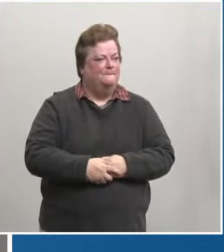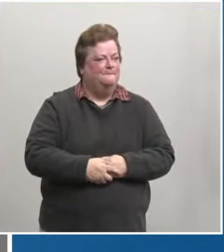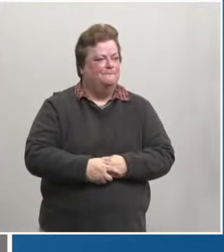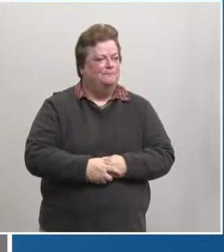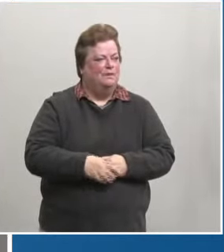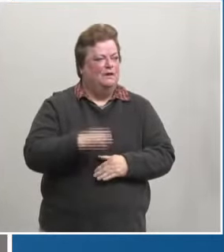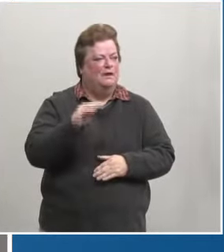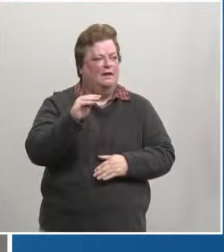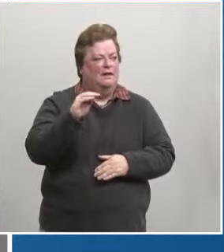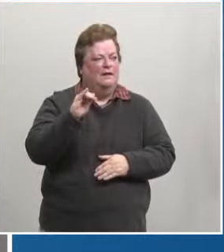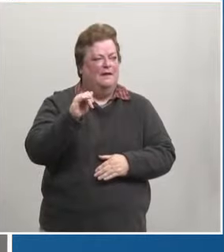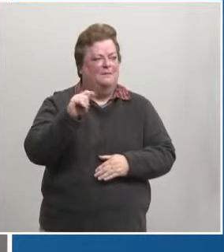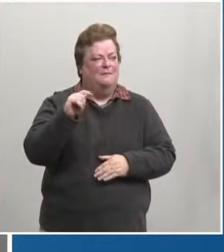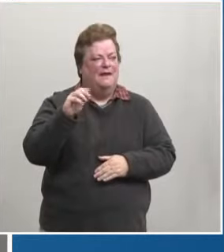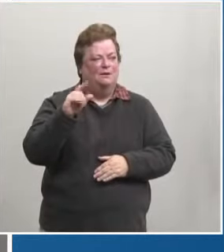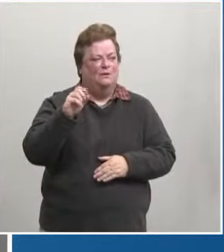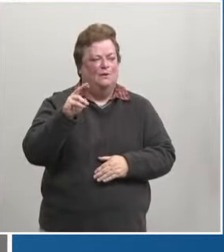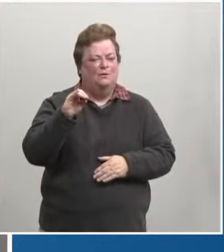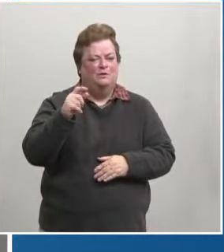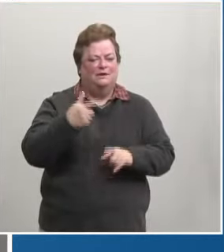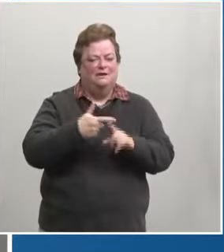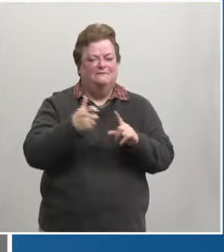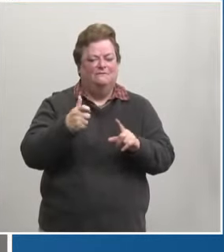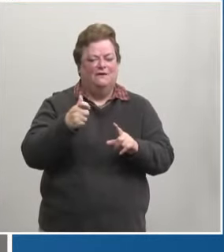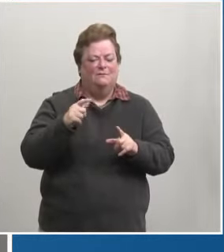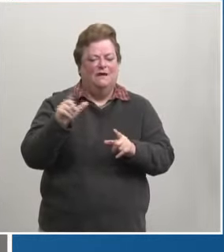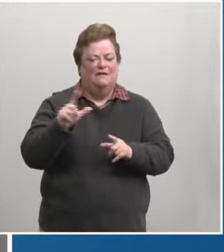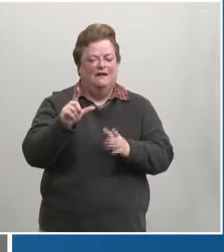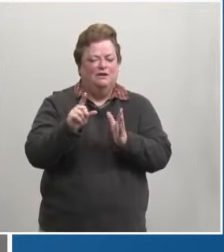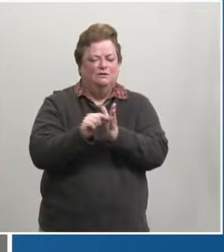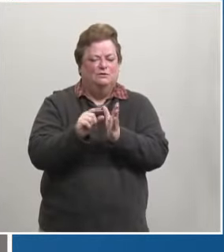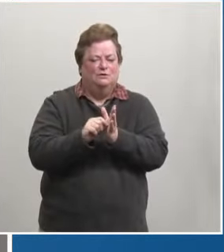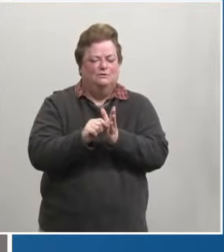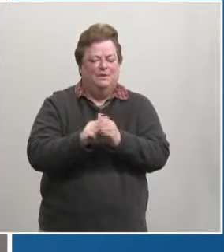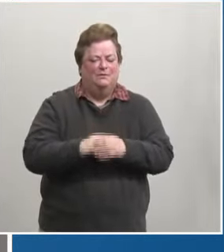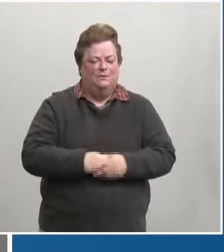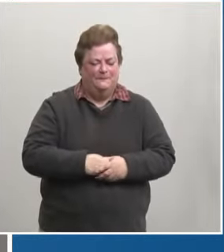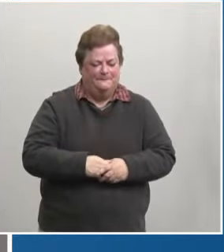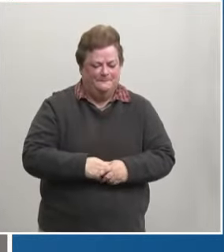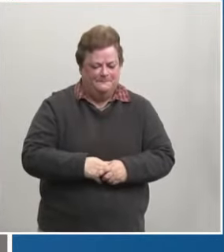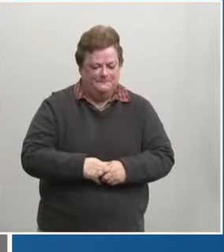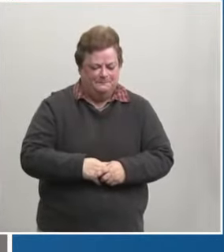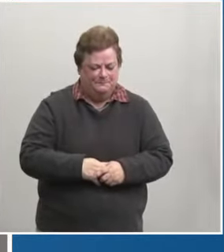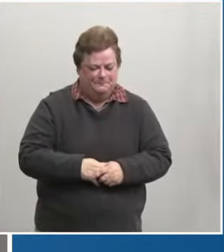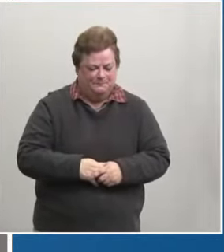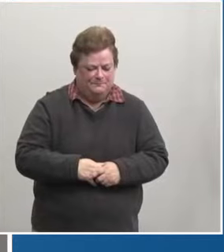Director, this is Matt Olberding with the Journal Star. I've got another vaccine question for you, if I could.